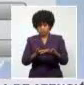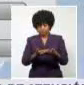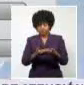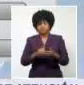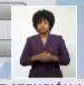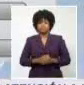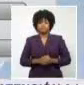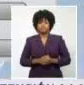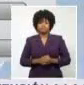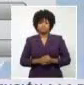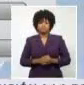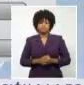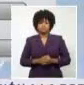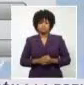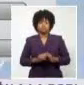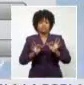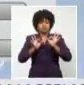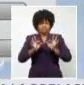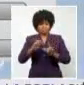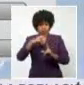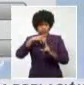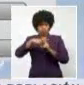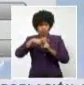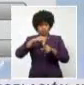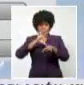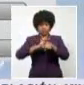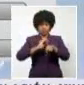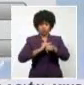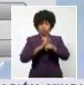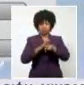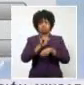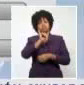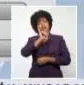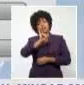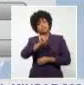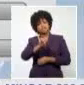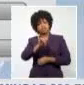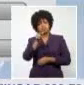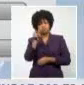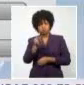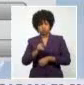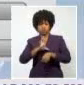And we are having a positive balance in this regard. Those there are now